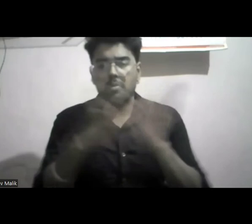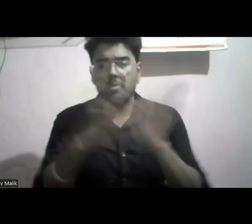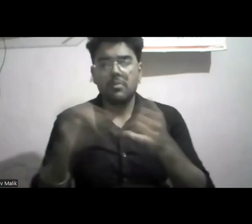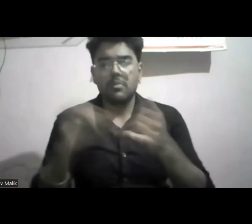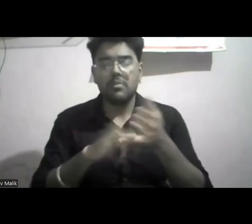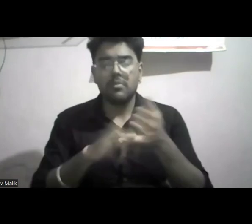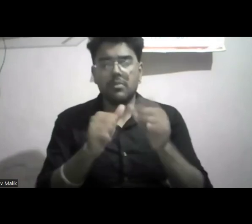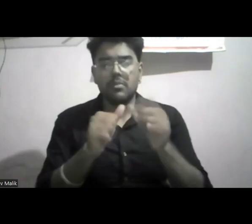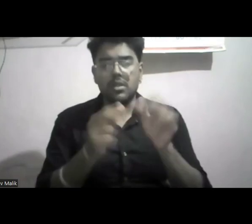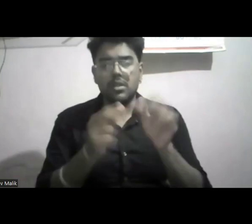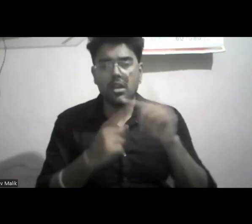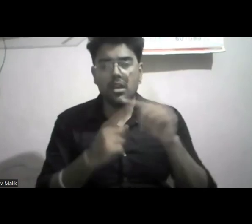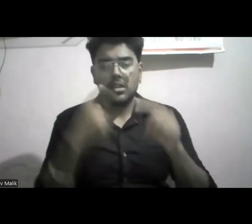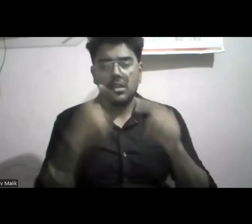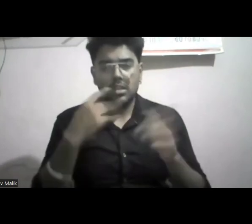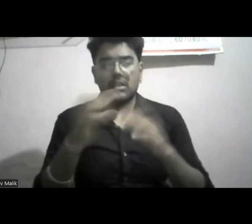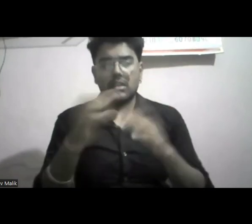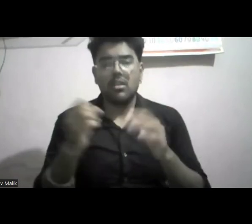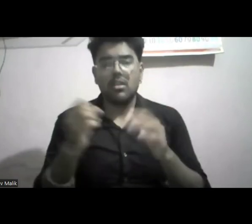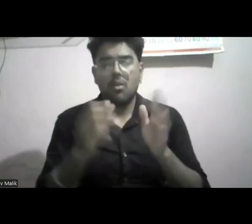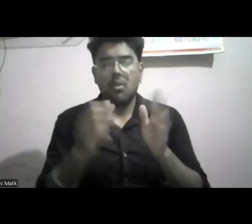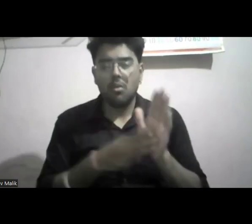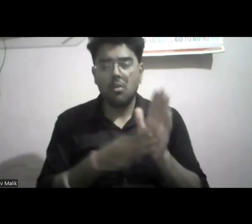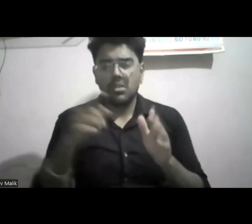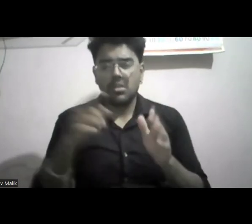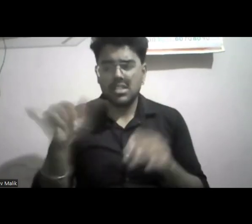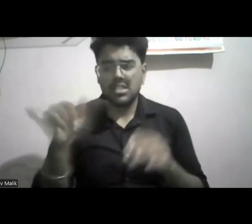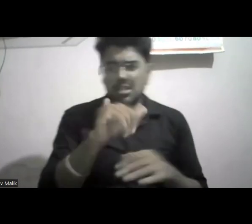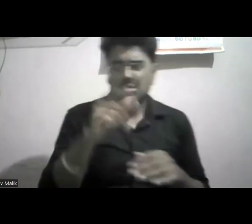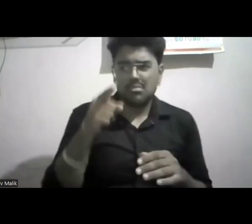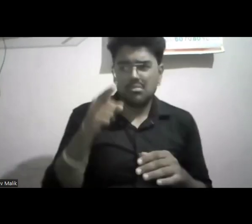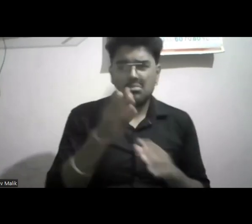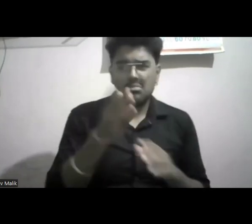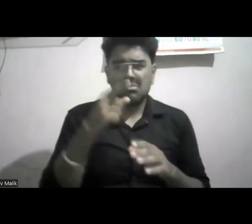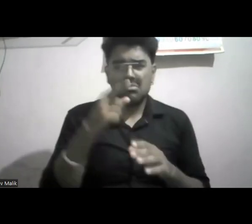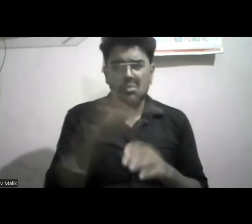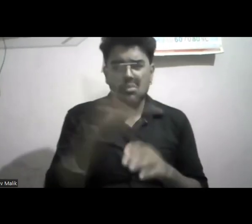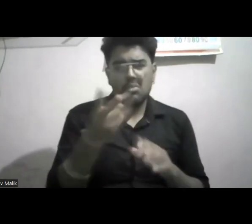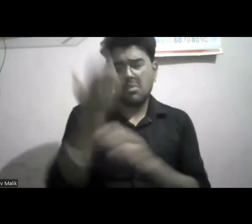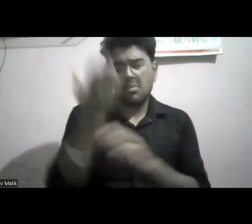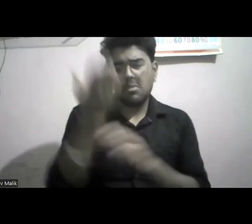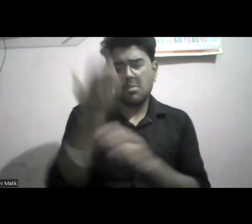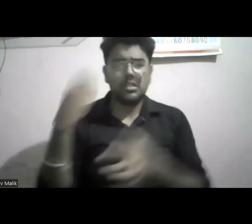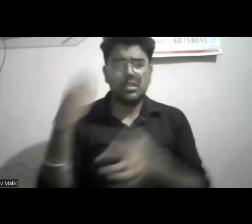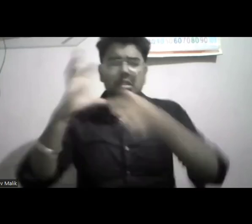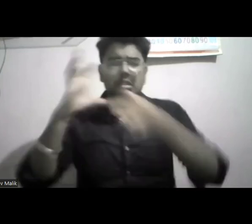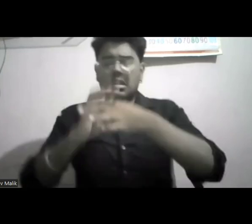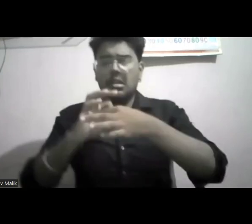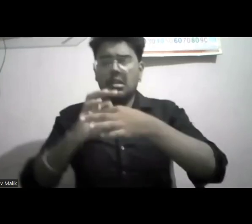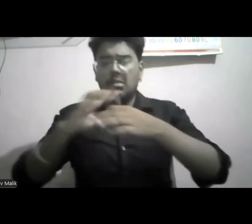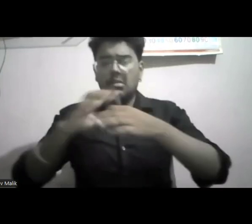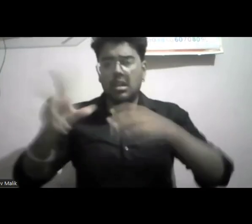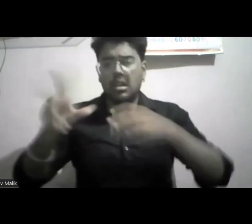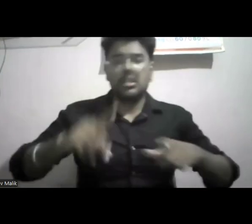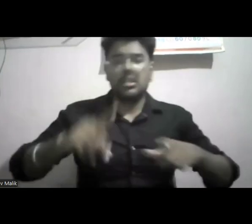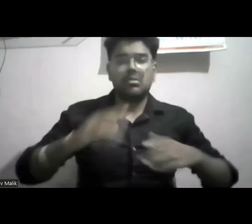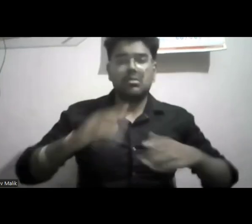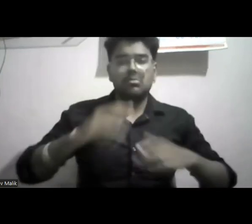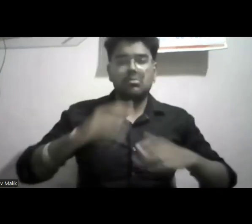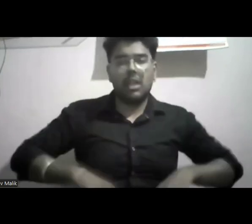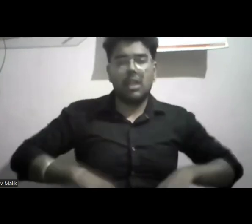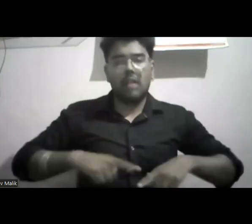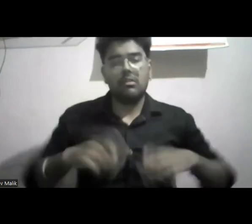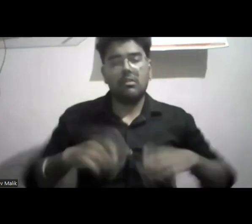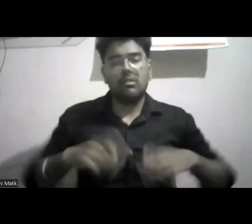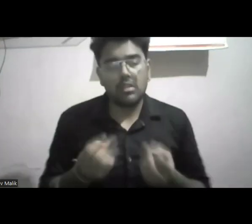things like that. He is also stuck in his past, like Karan Arjun's mother. So, I don't remember